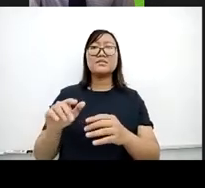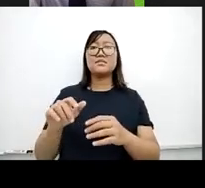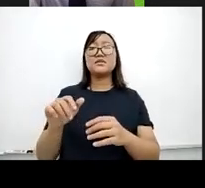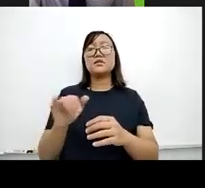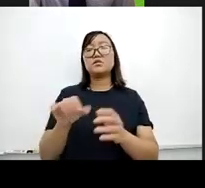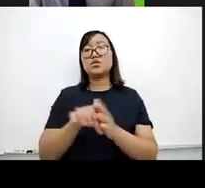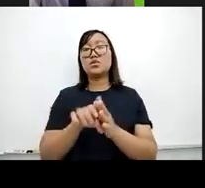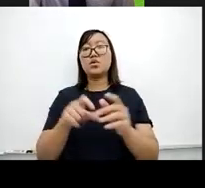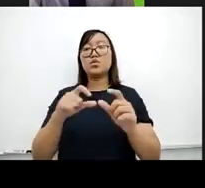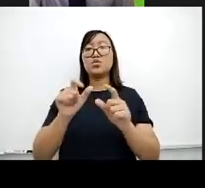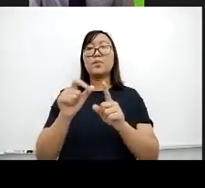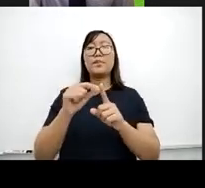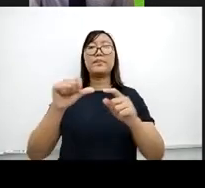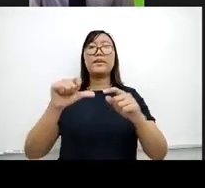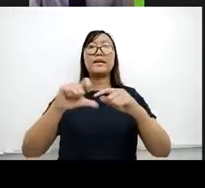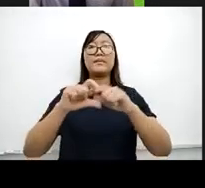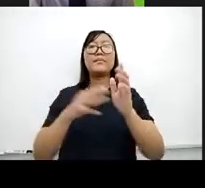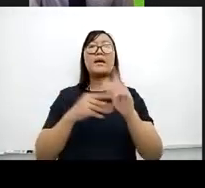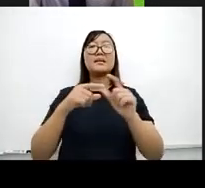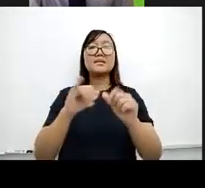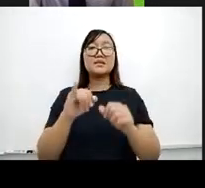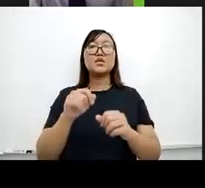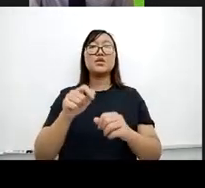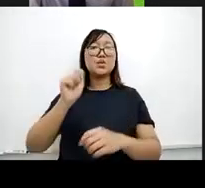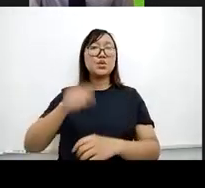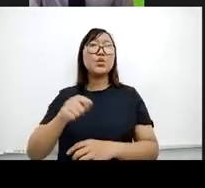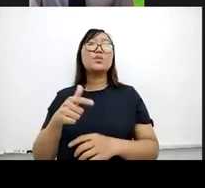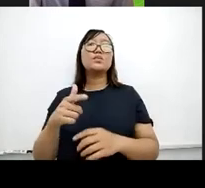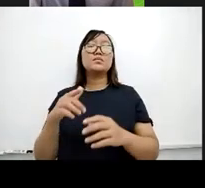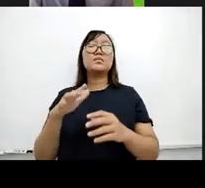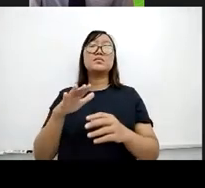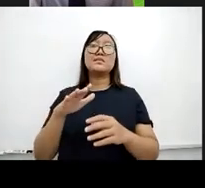the experience aspek-aspek